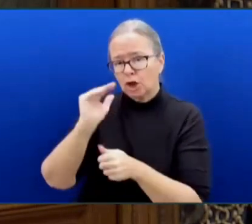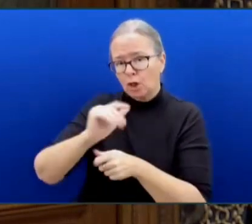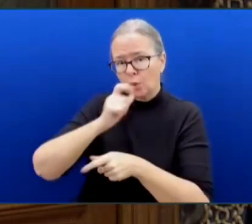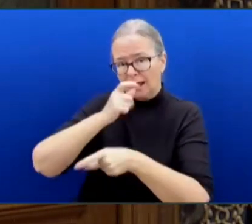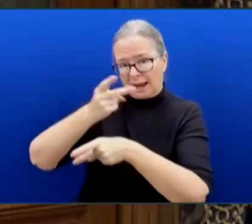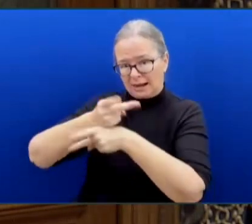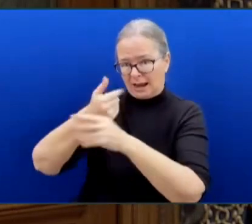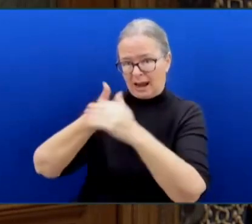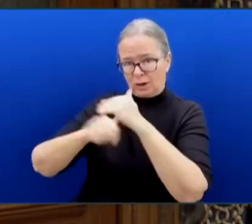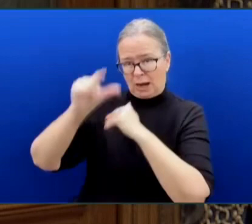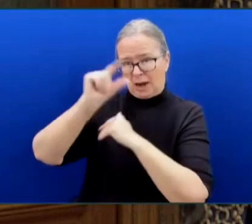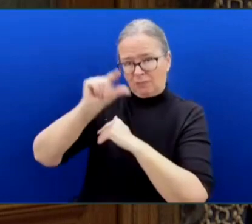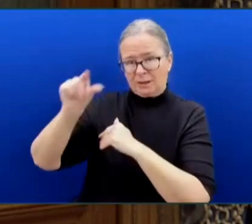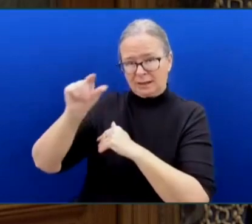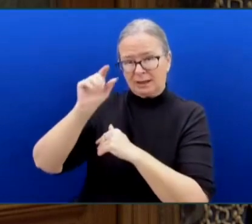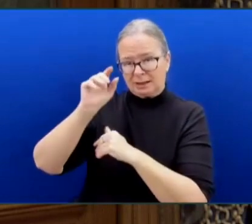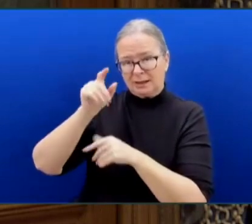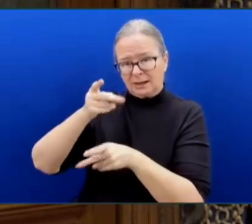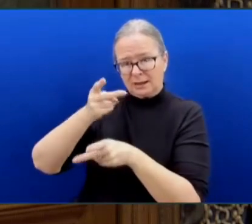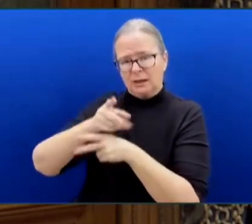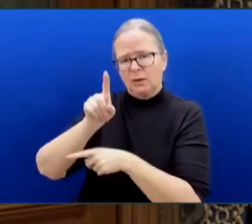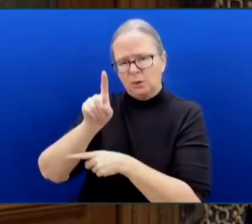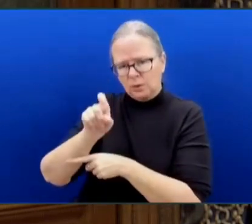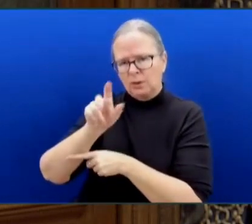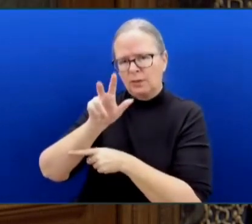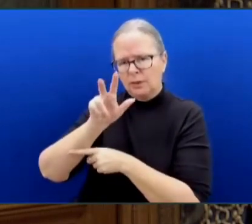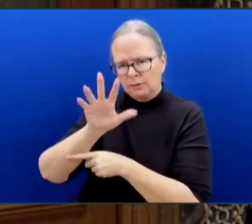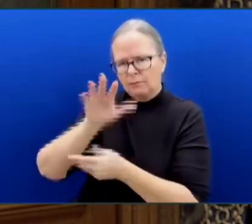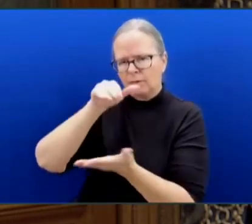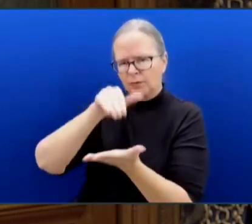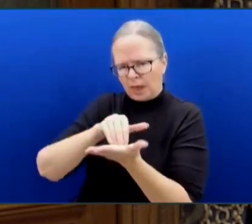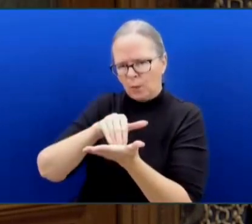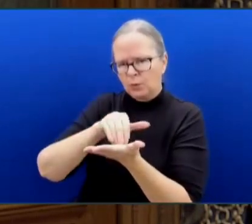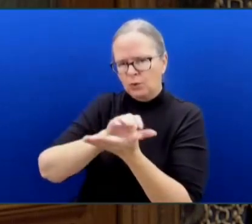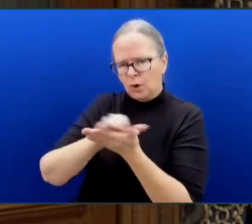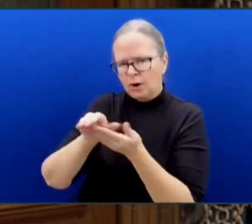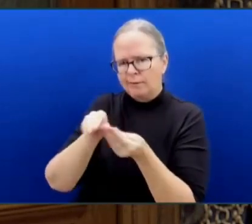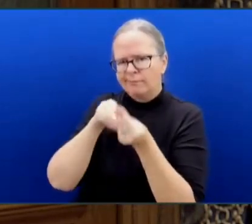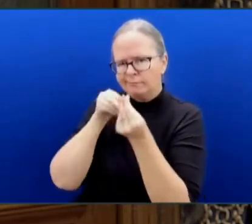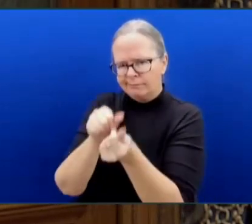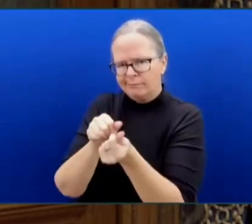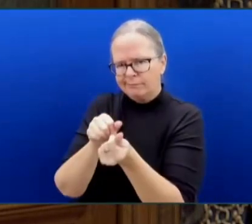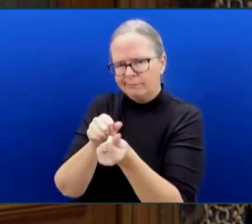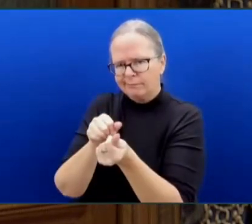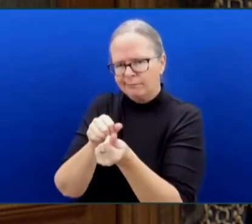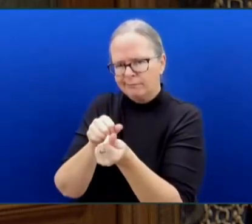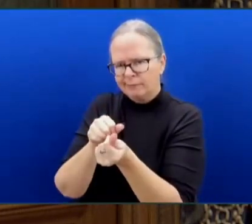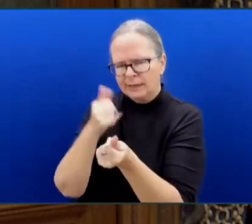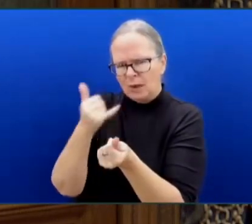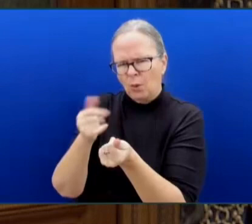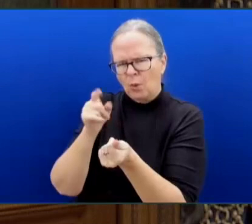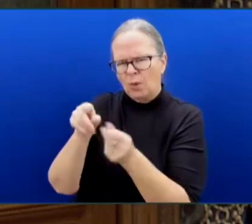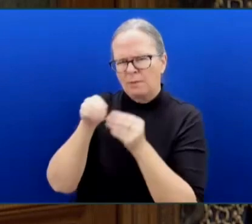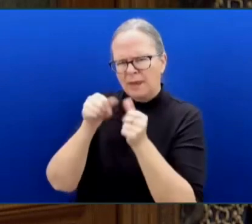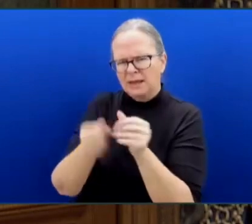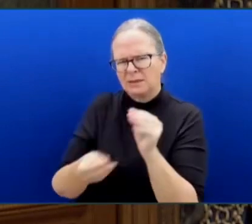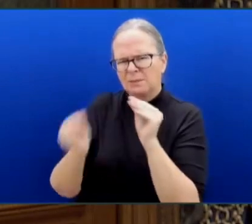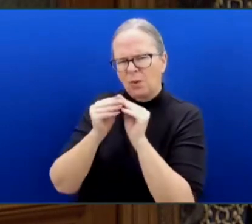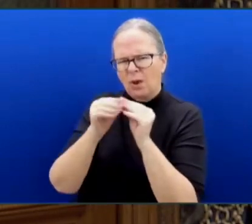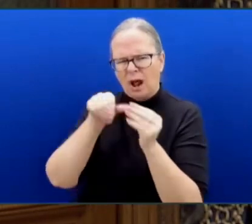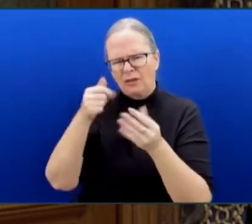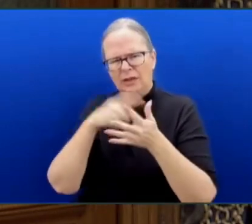through you to the Minister, when is this government going to provide child welfare workers with a more diverse set of tools so they can